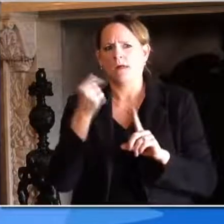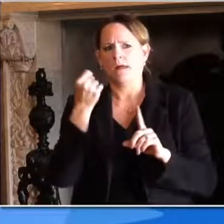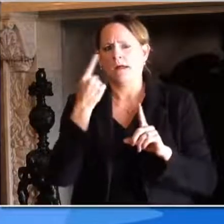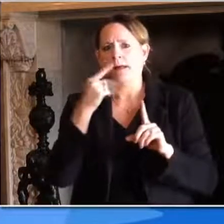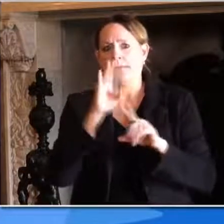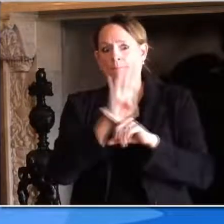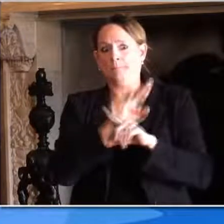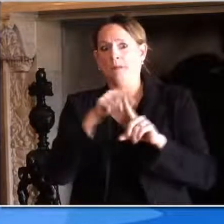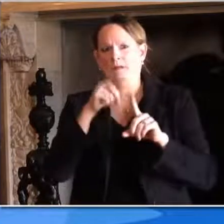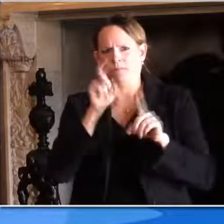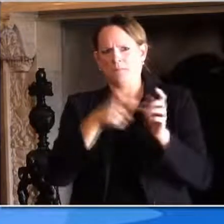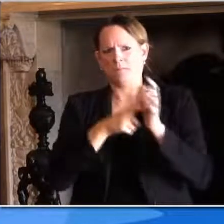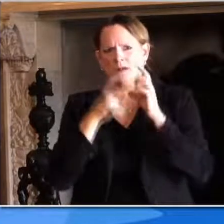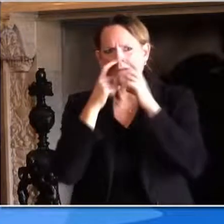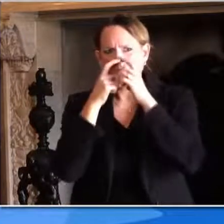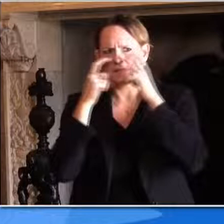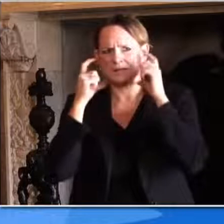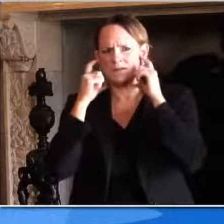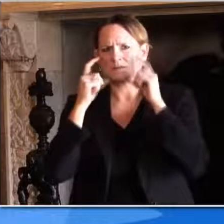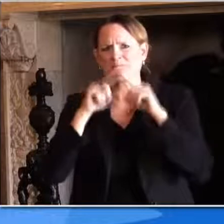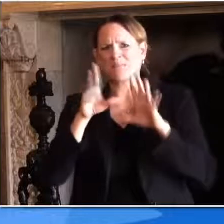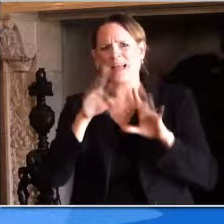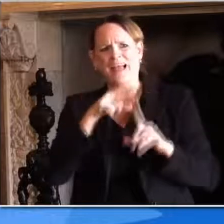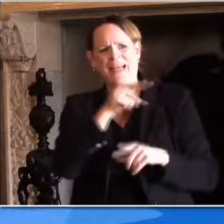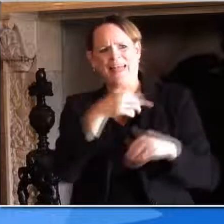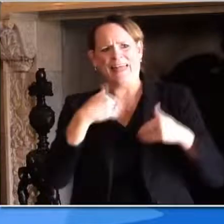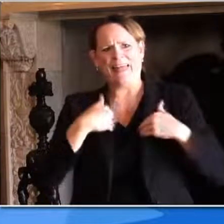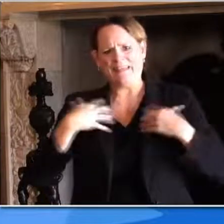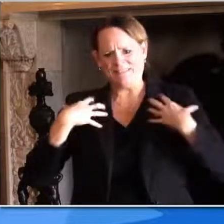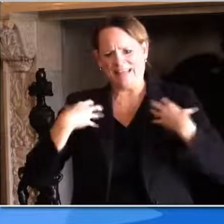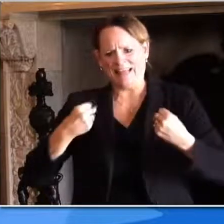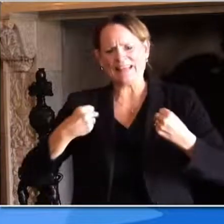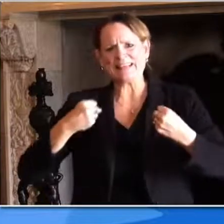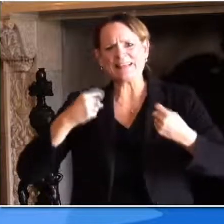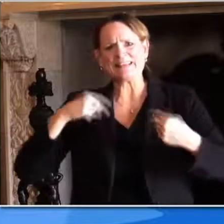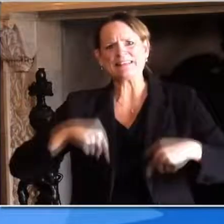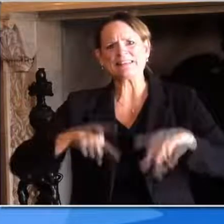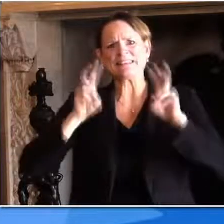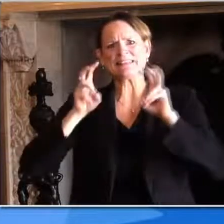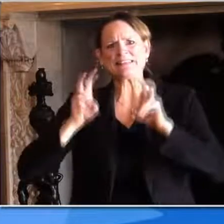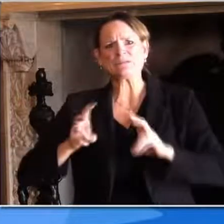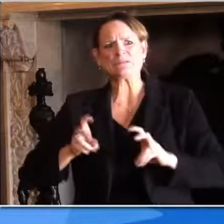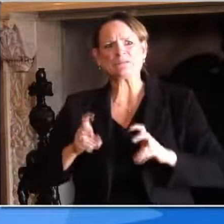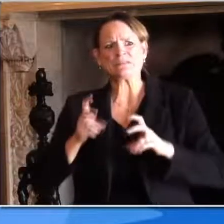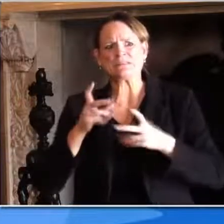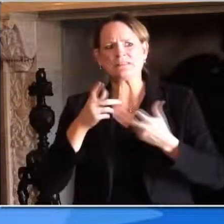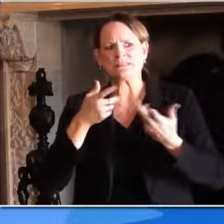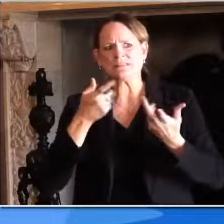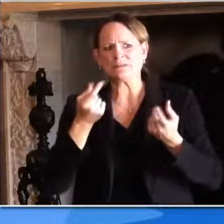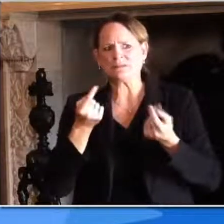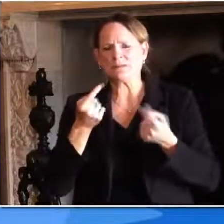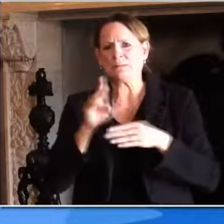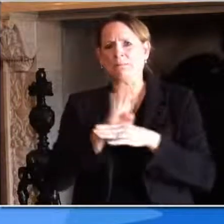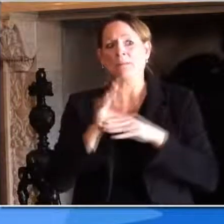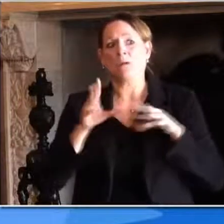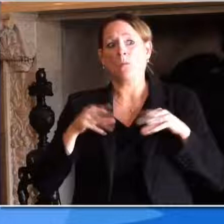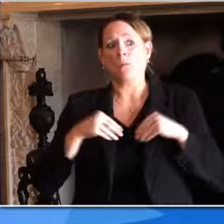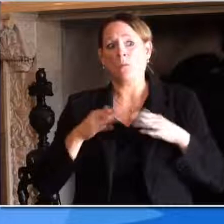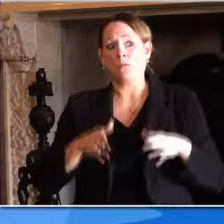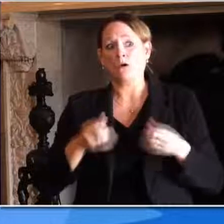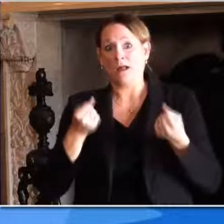enforce it for the people that maybe don't need them. What rights do they have to ask about those